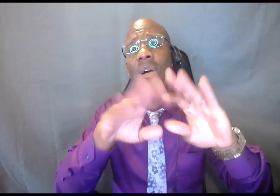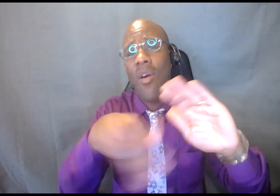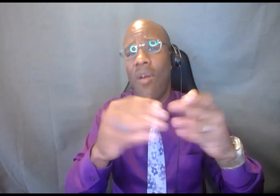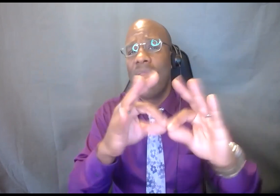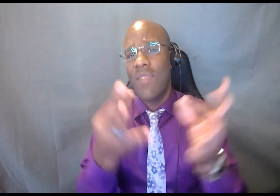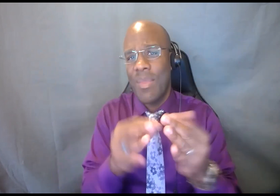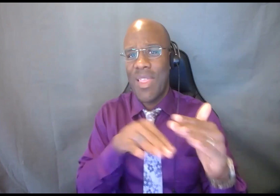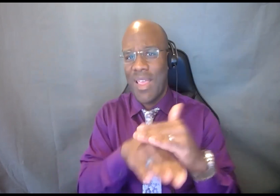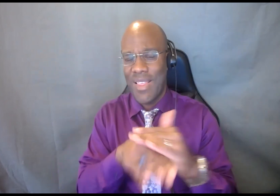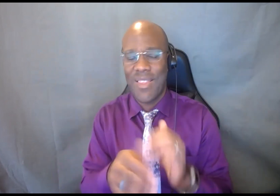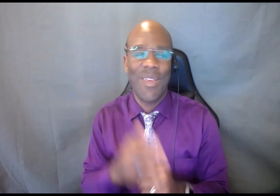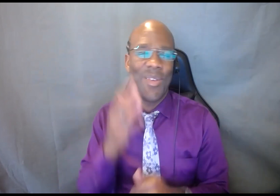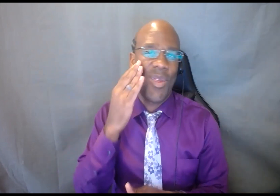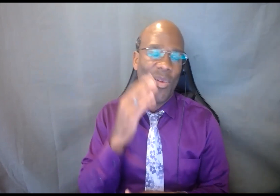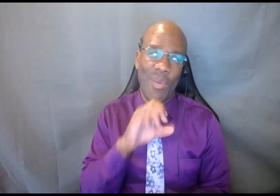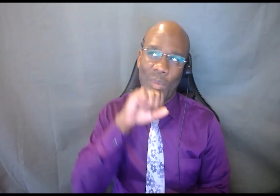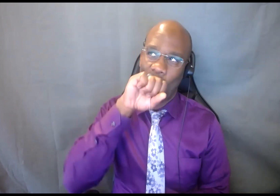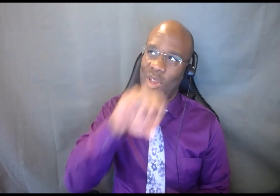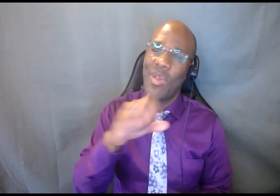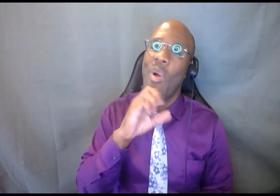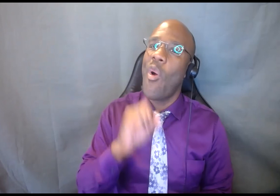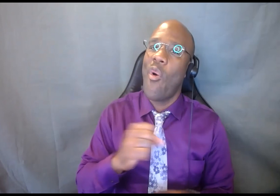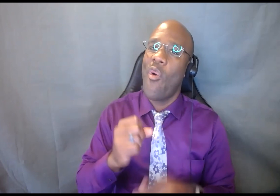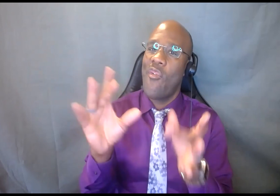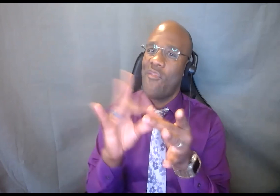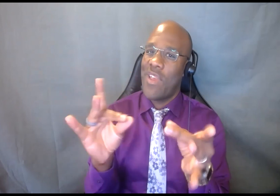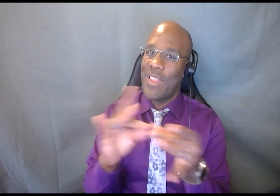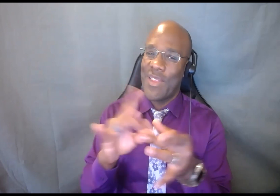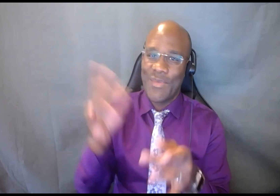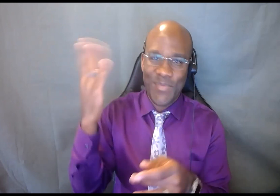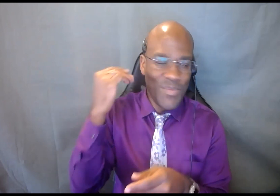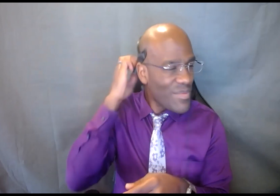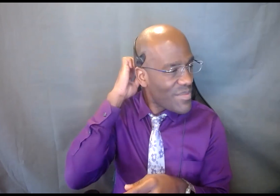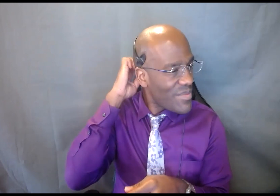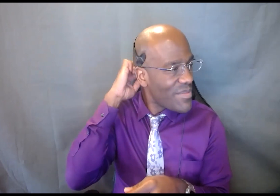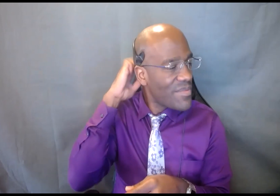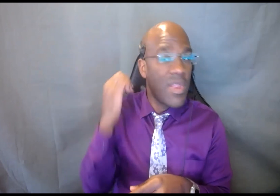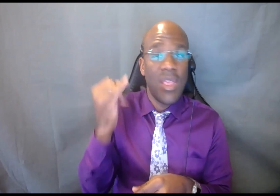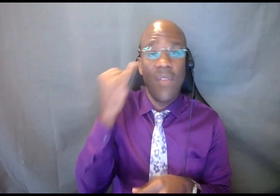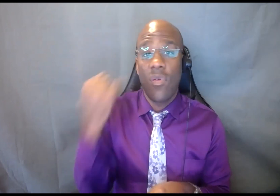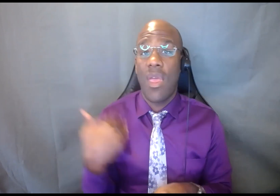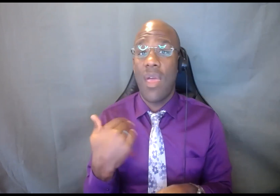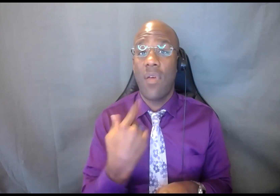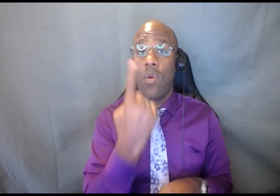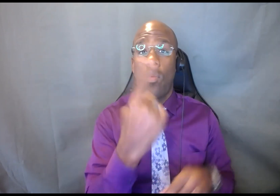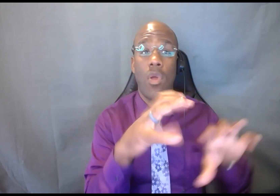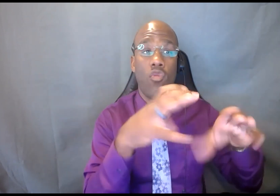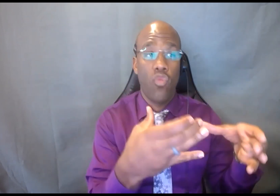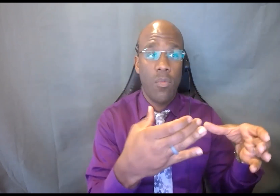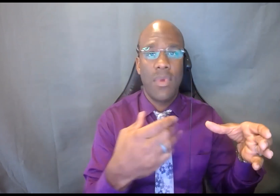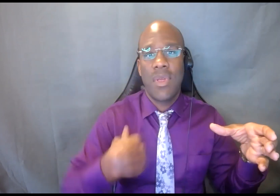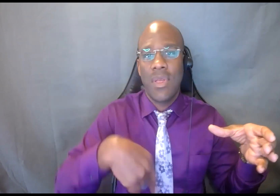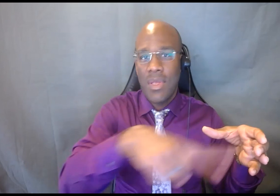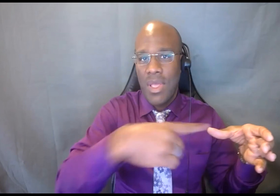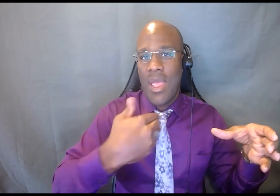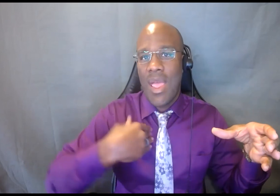adage that I love, is this idea that, where you might have one population has a cold, right?